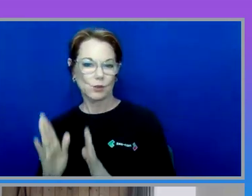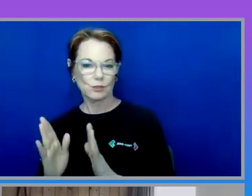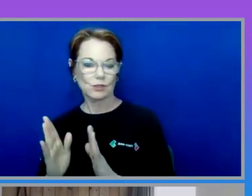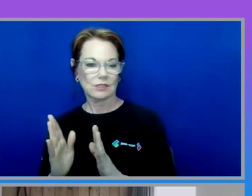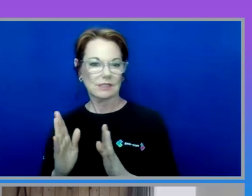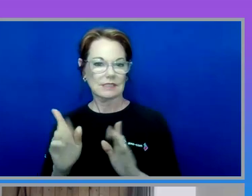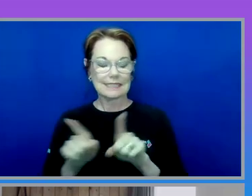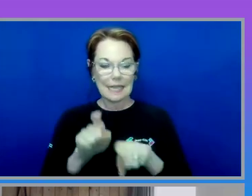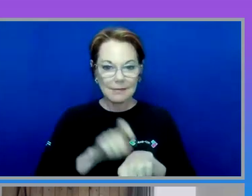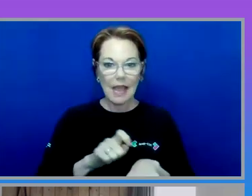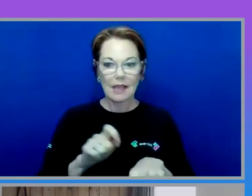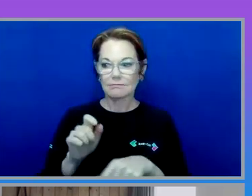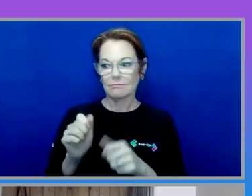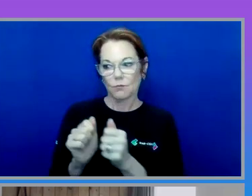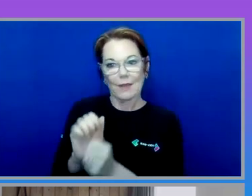with their eyes.